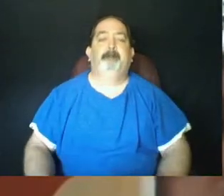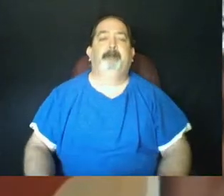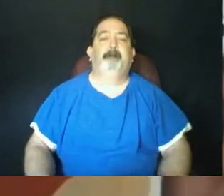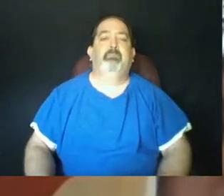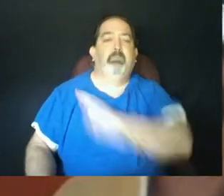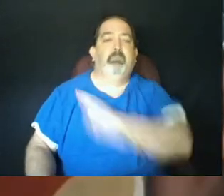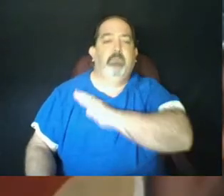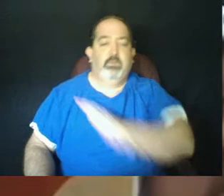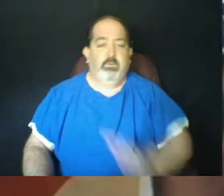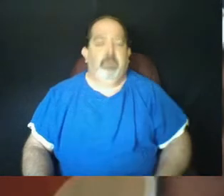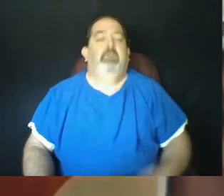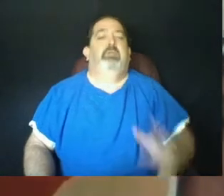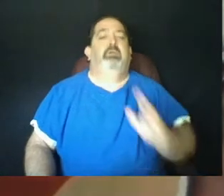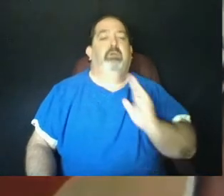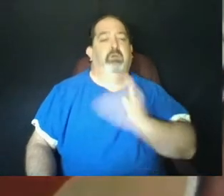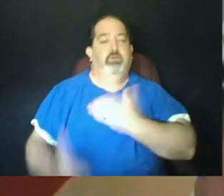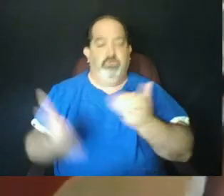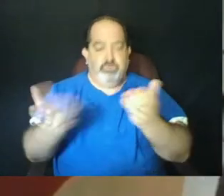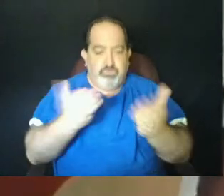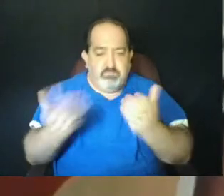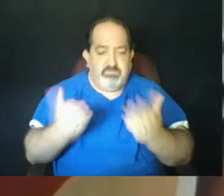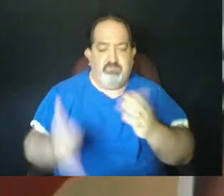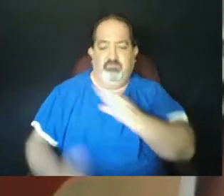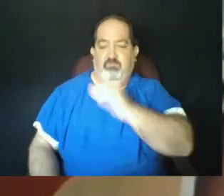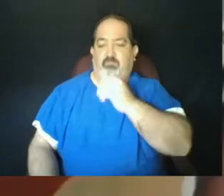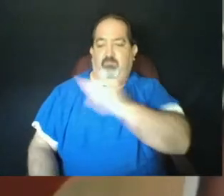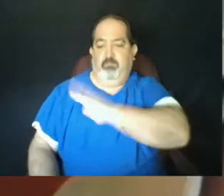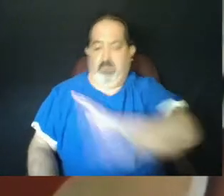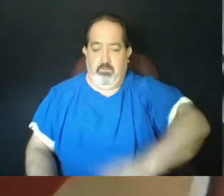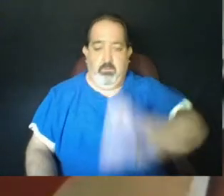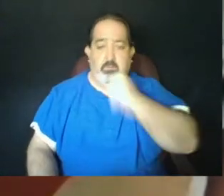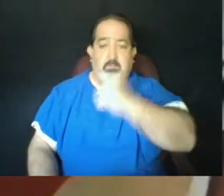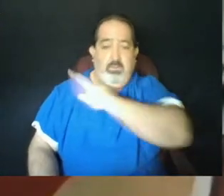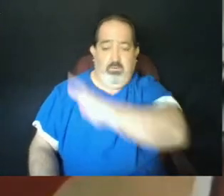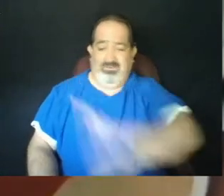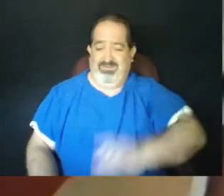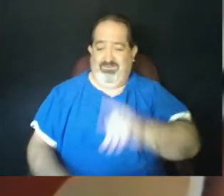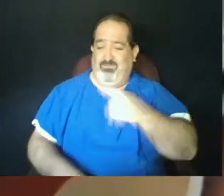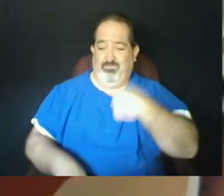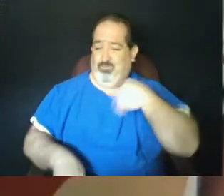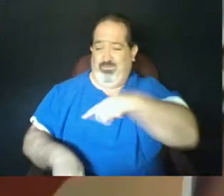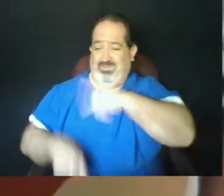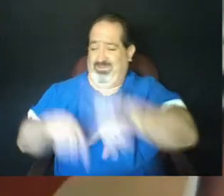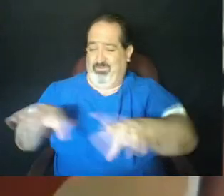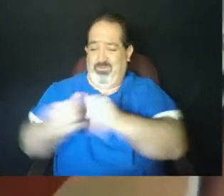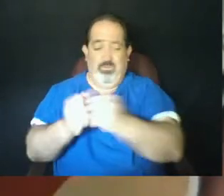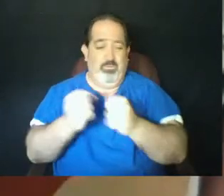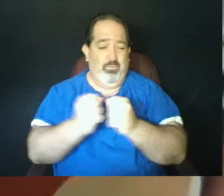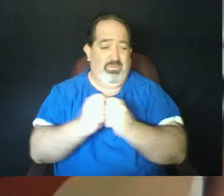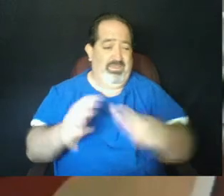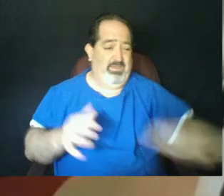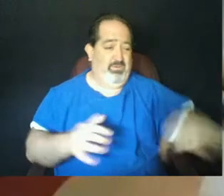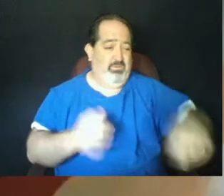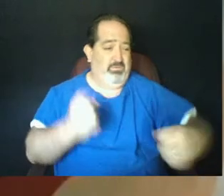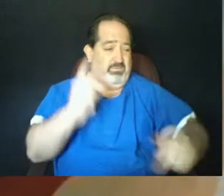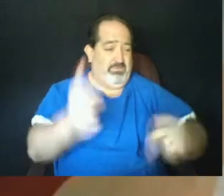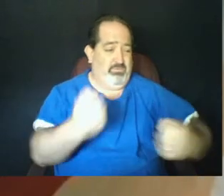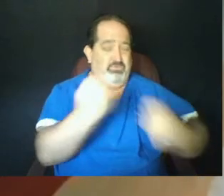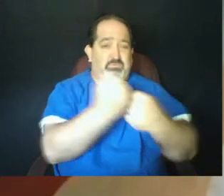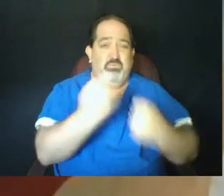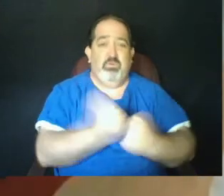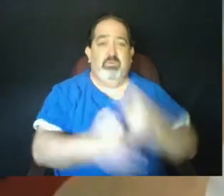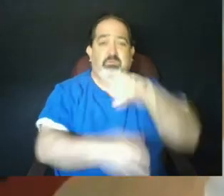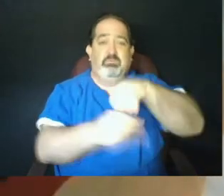job, this service that we do as Baron and Baroness could not be done without the support of all those who play